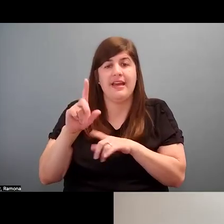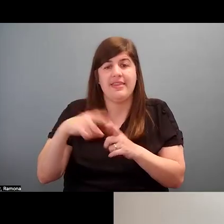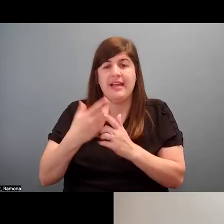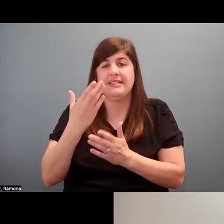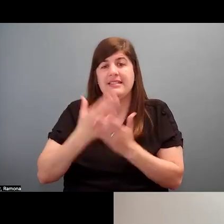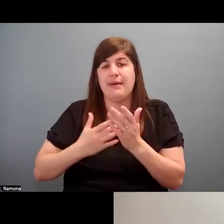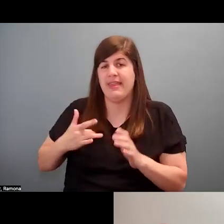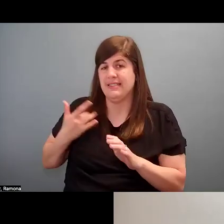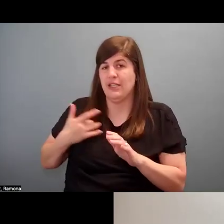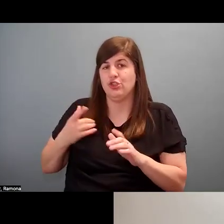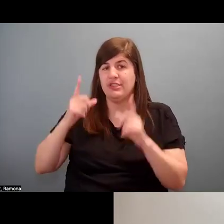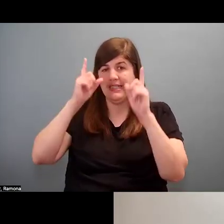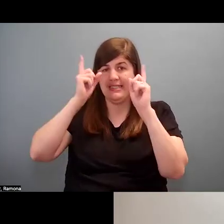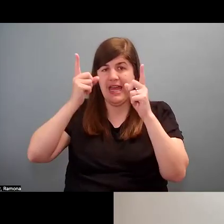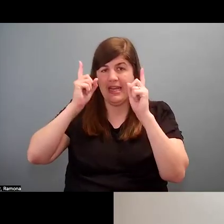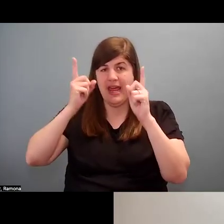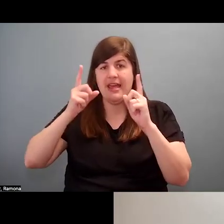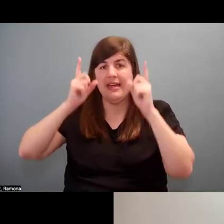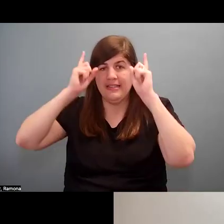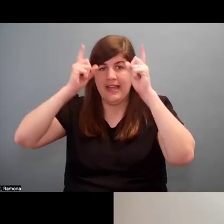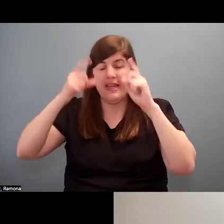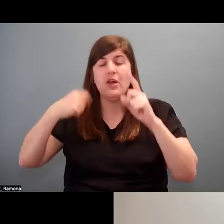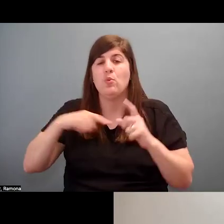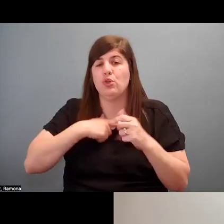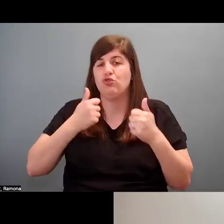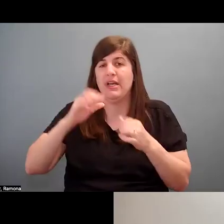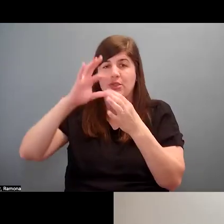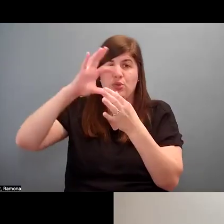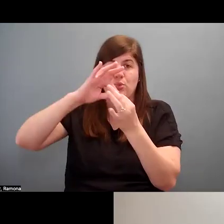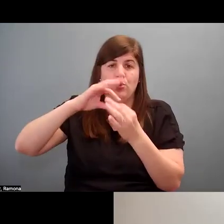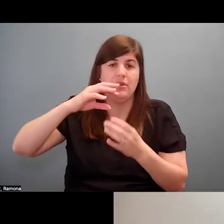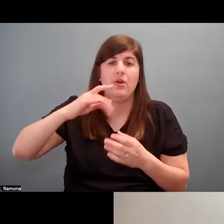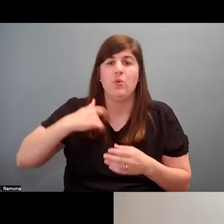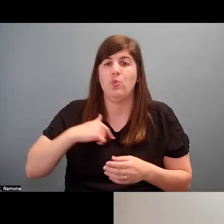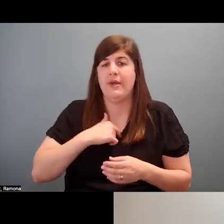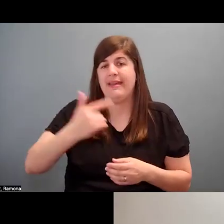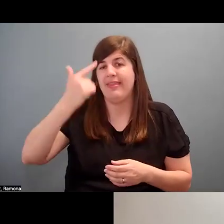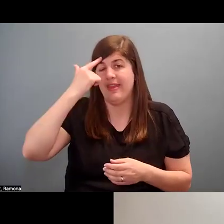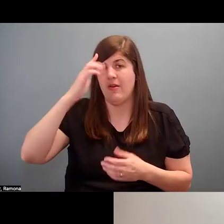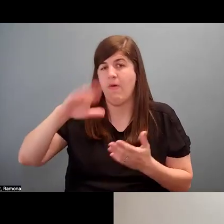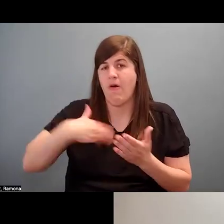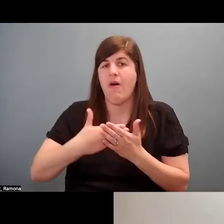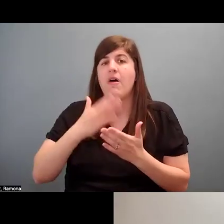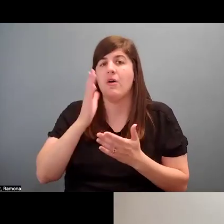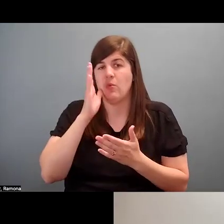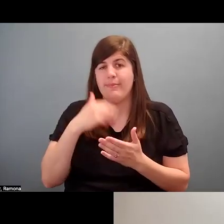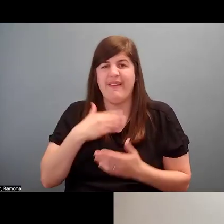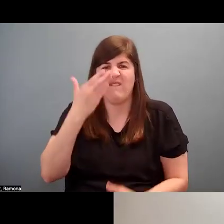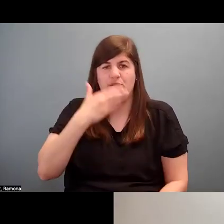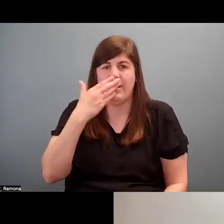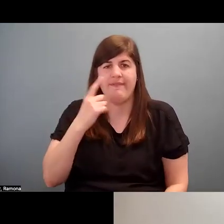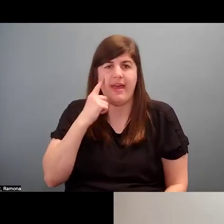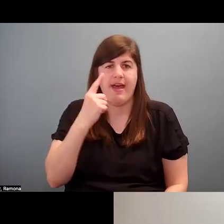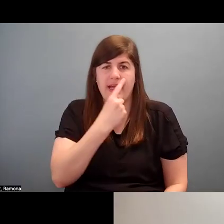be in the antennae. We're trying to integrate the sensors in the antennae, but we think all of it will be in front of the eyes,